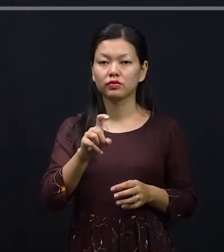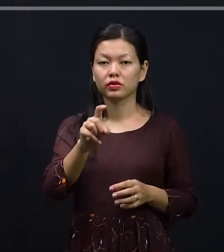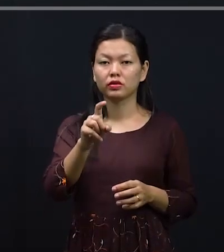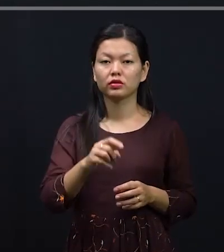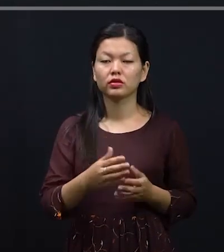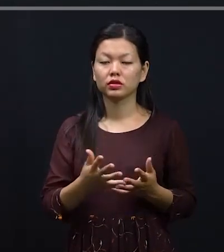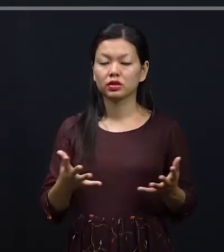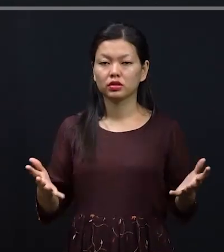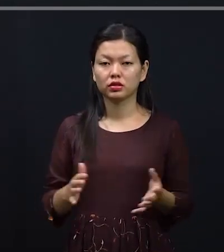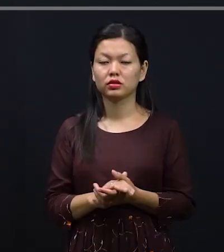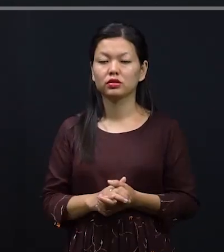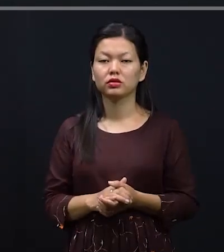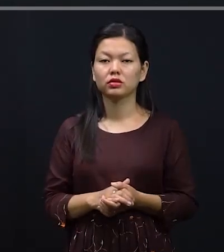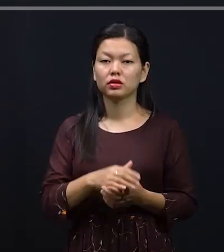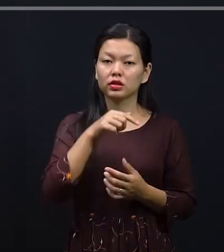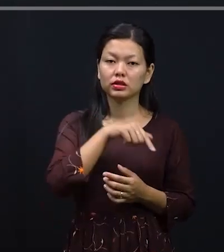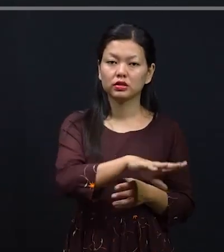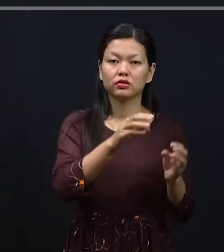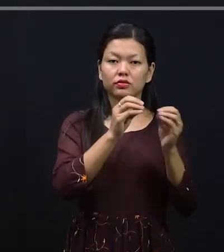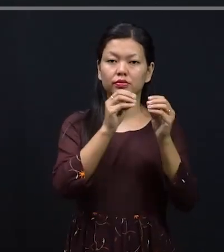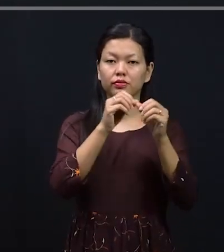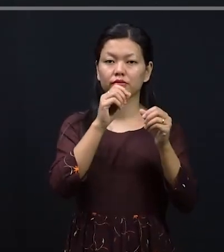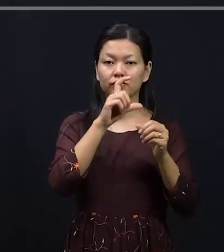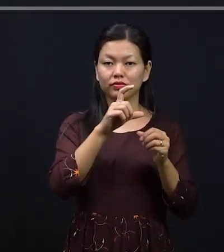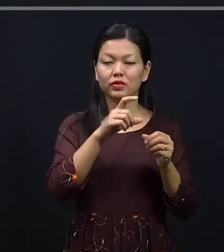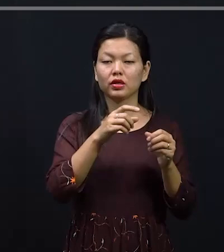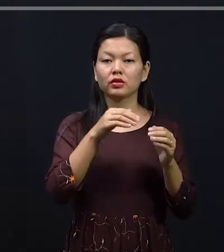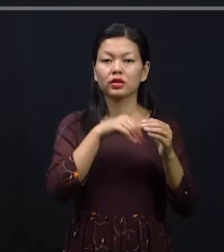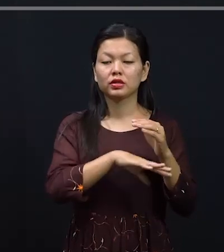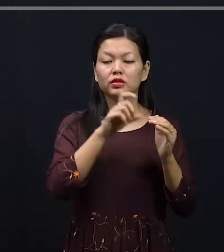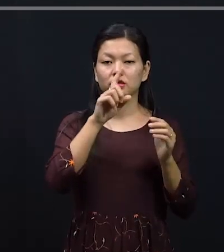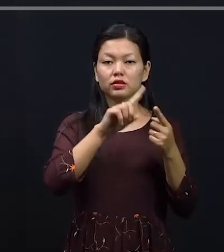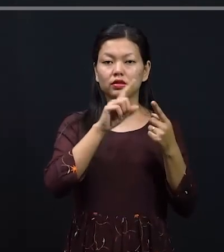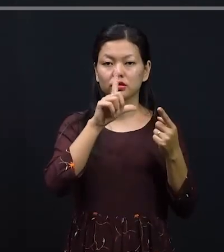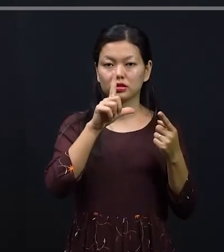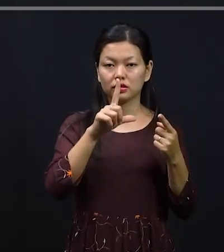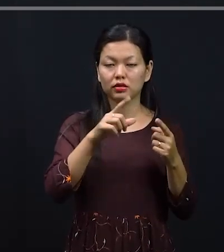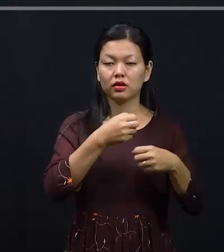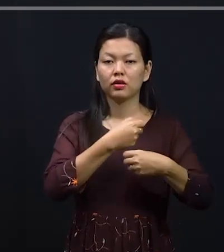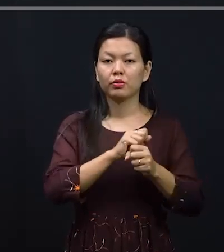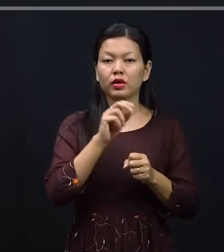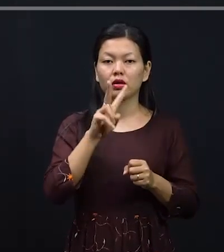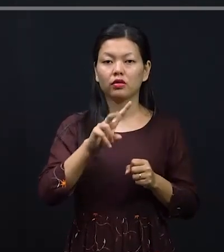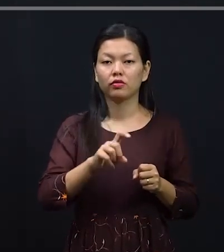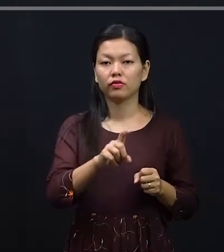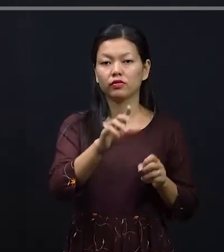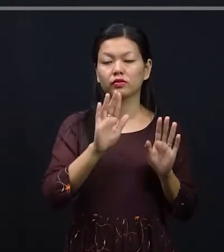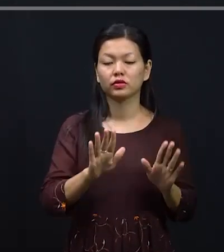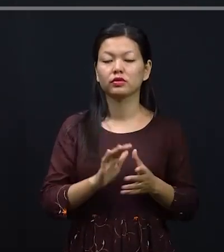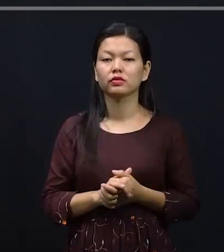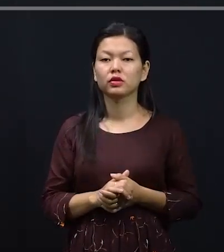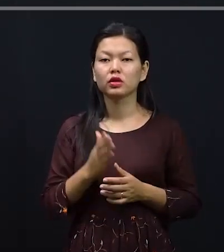producing virus materials within the bacterial cell. So once this bacterial cell produces